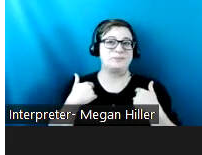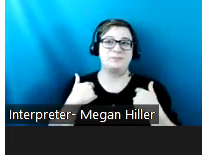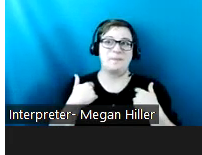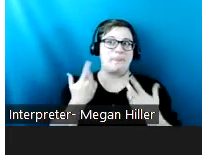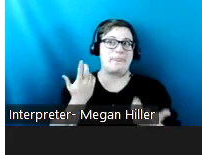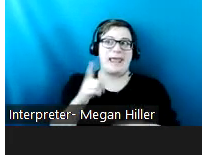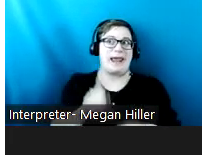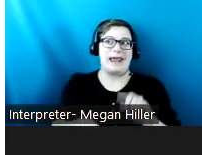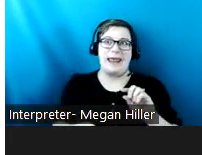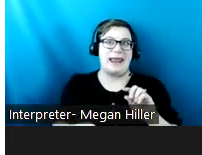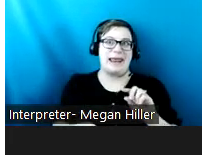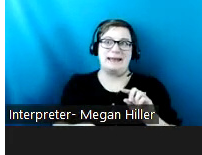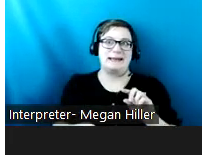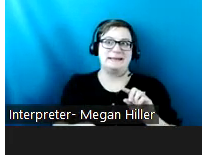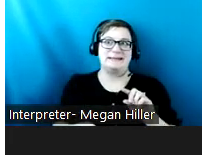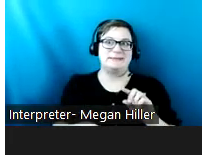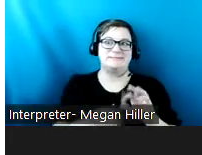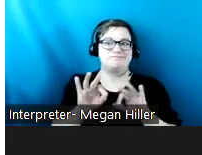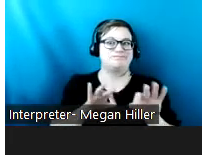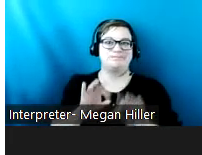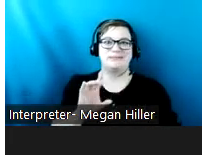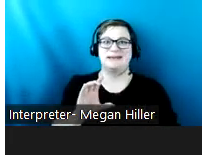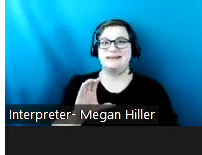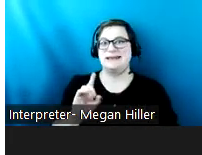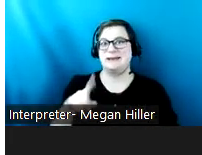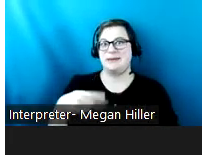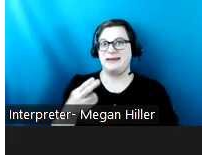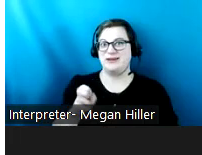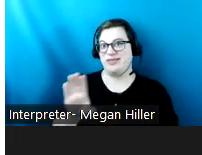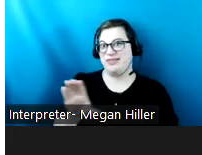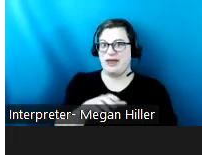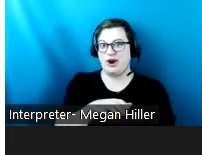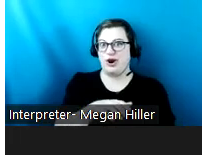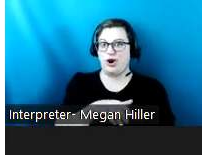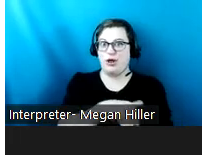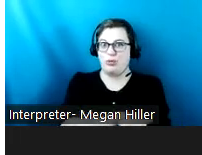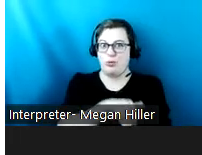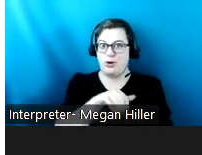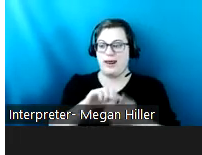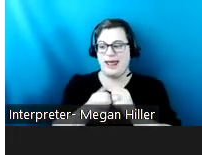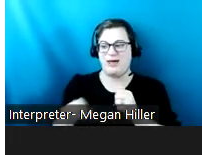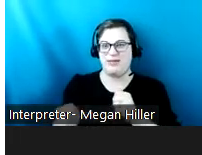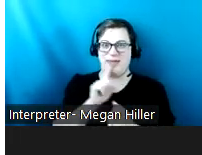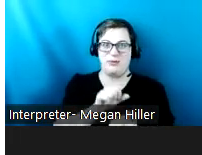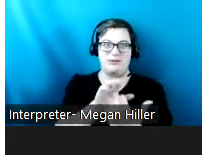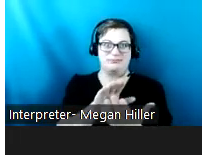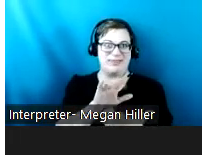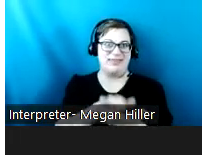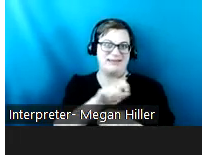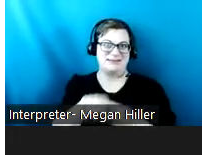speak to CDPHE's authority or how it would handle that specific